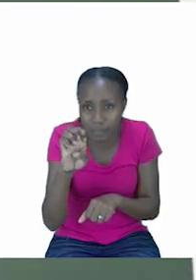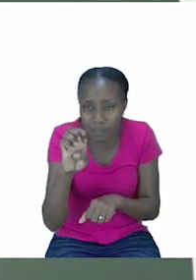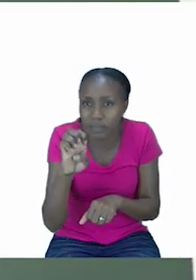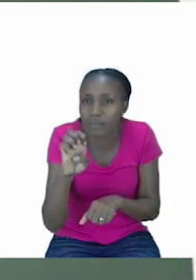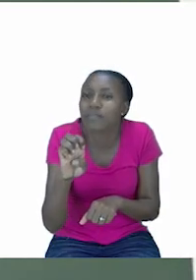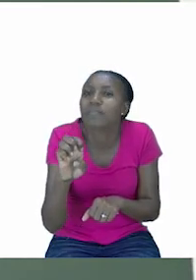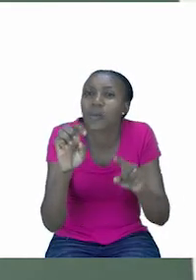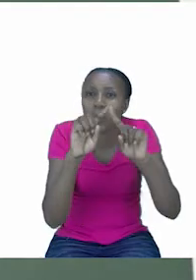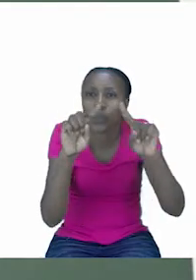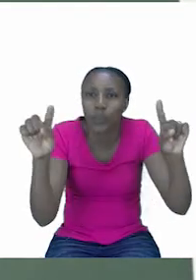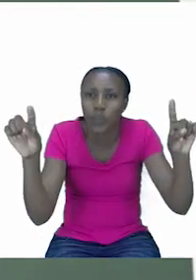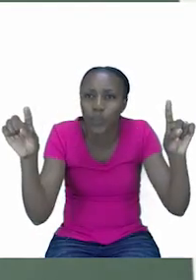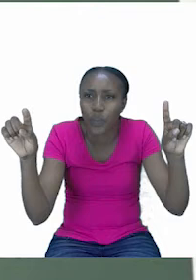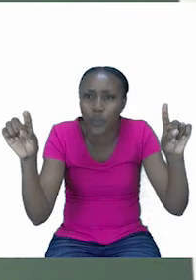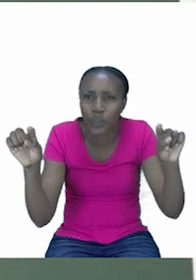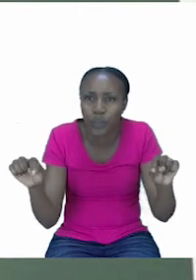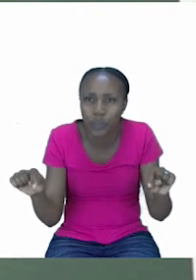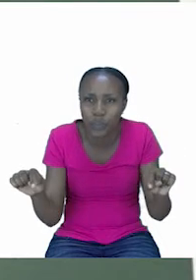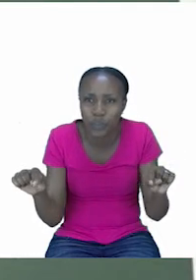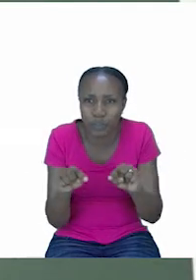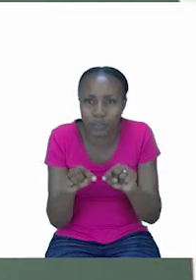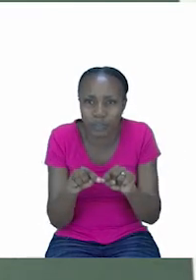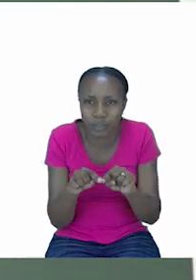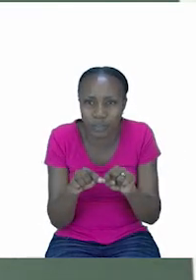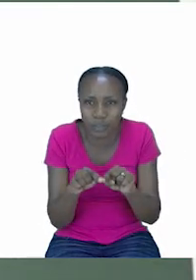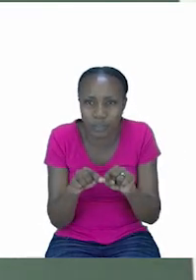Rectangle. Very good. Again,